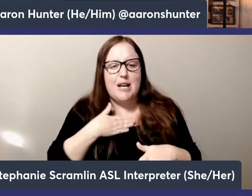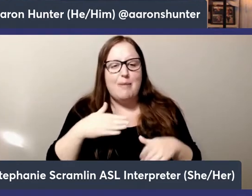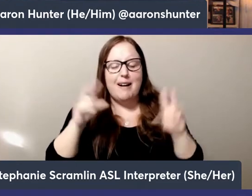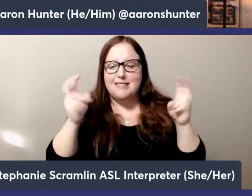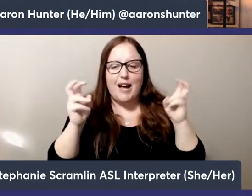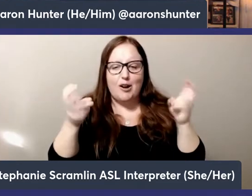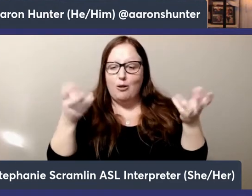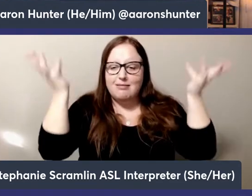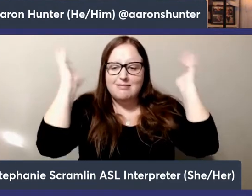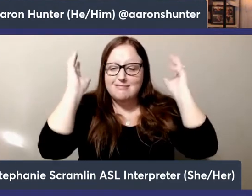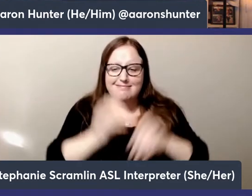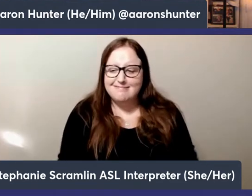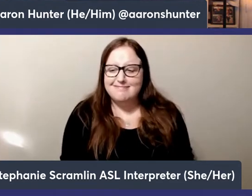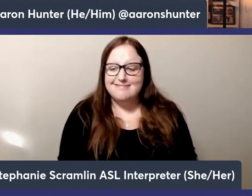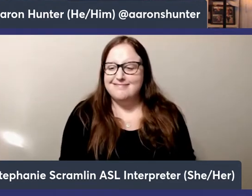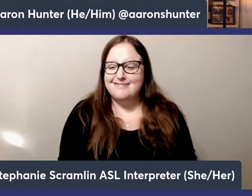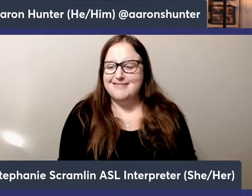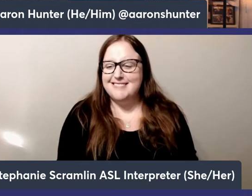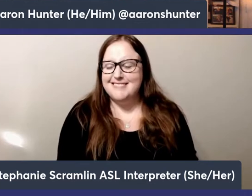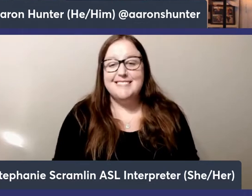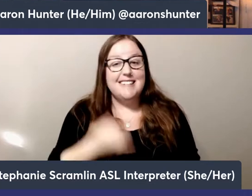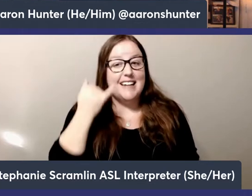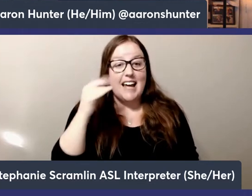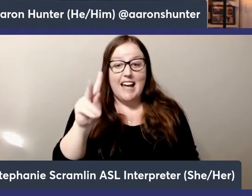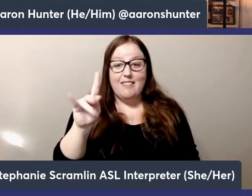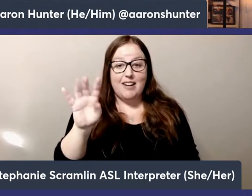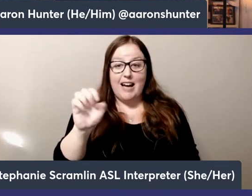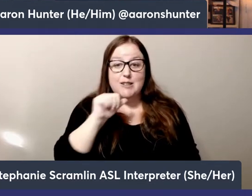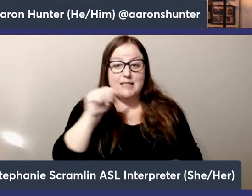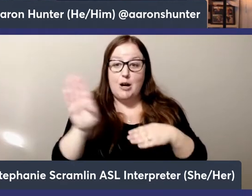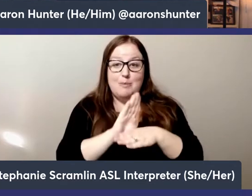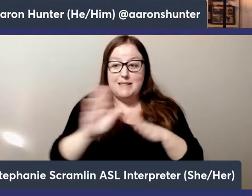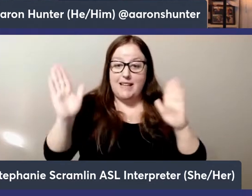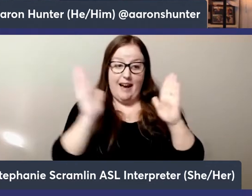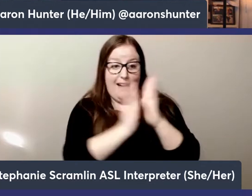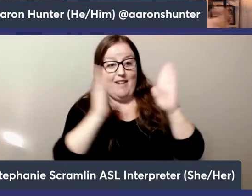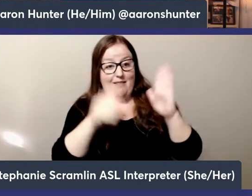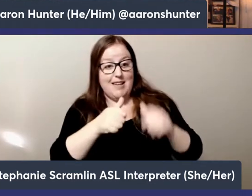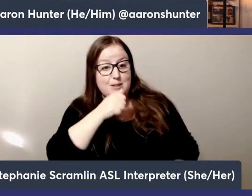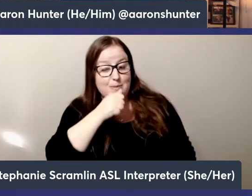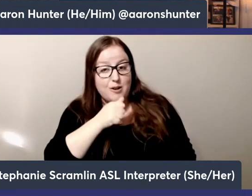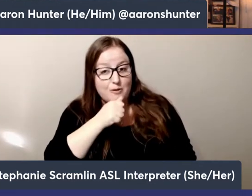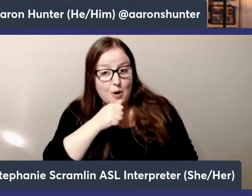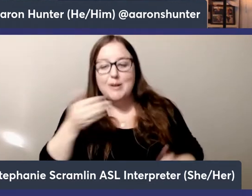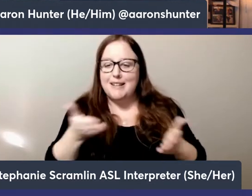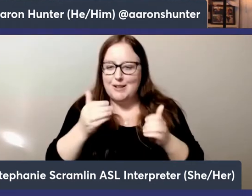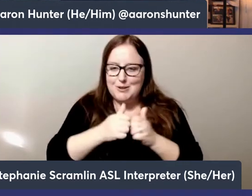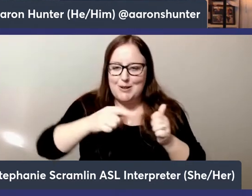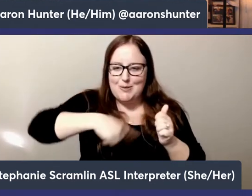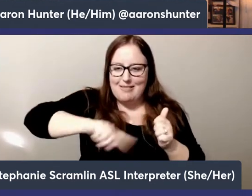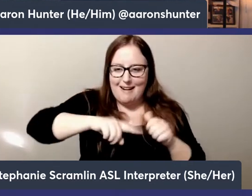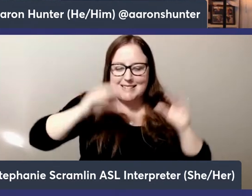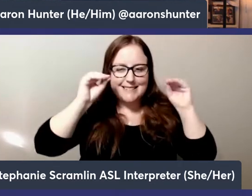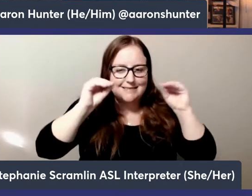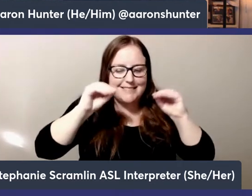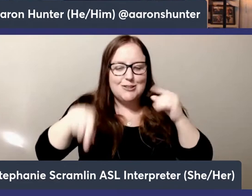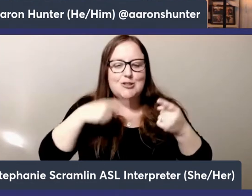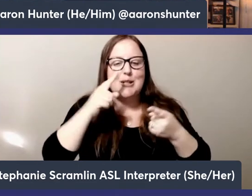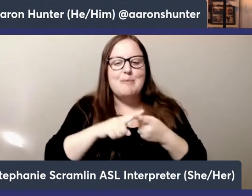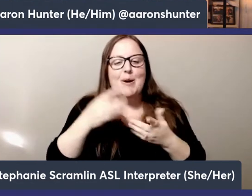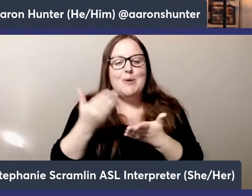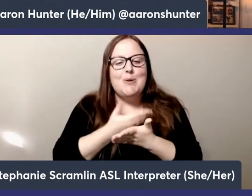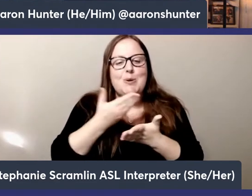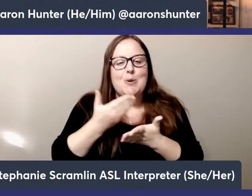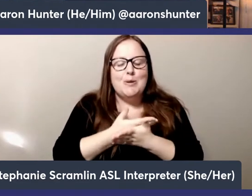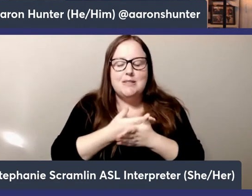today. And if Kyle's not busy high-fiving his microphone, he's here with us teaching about the newest